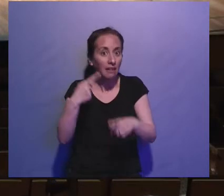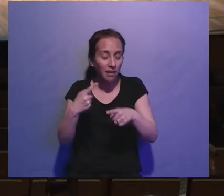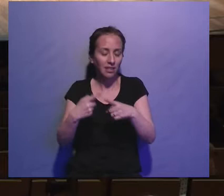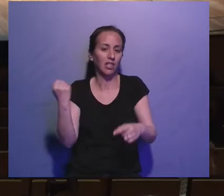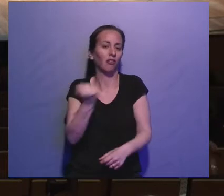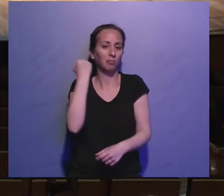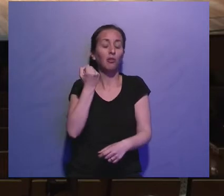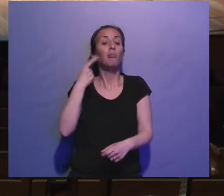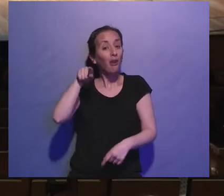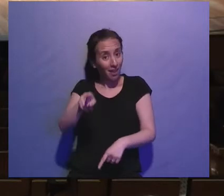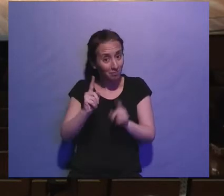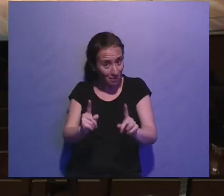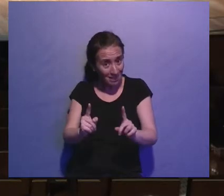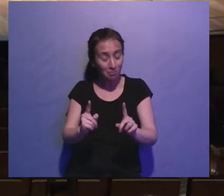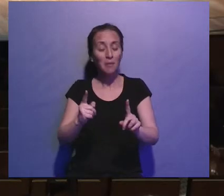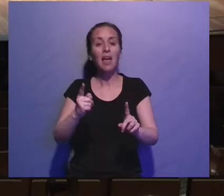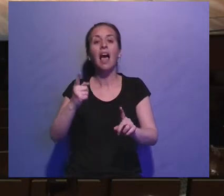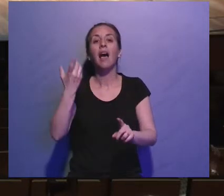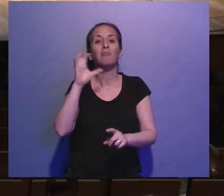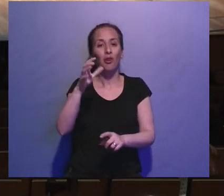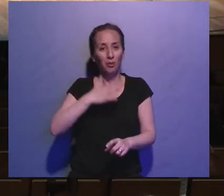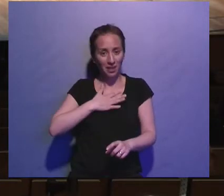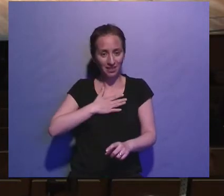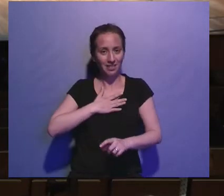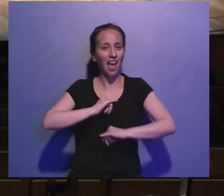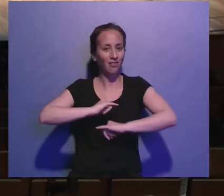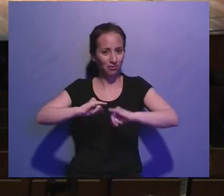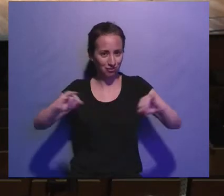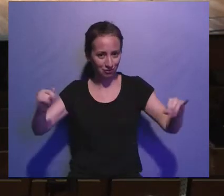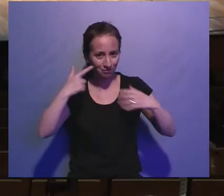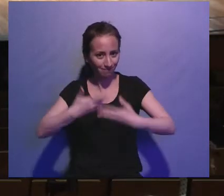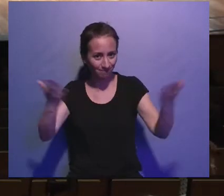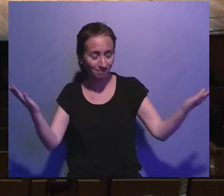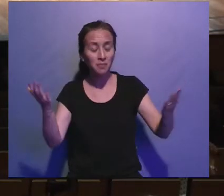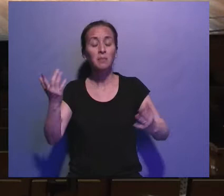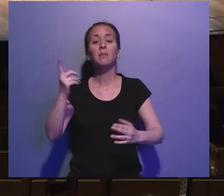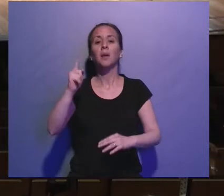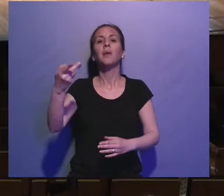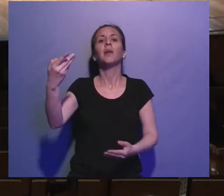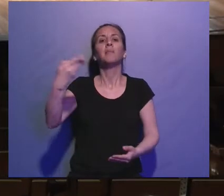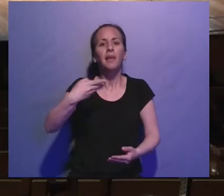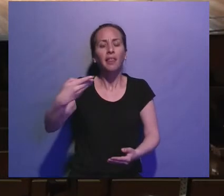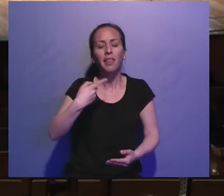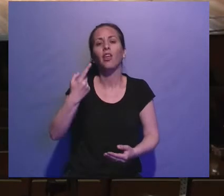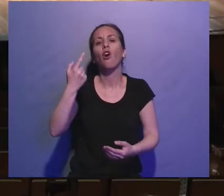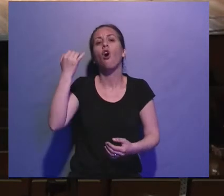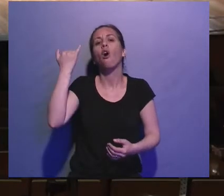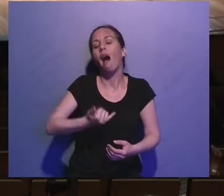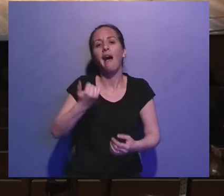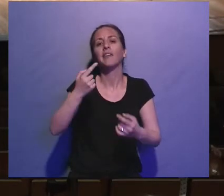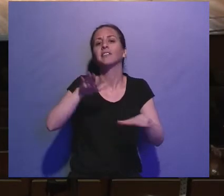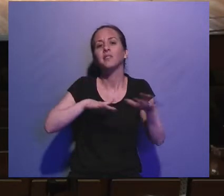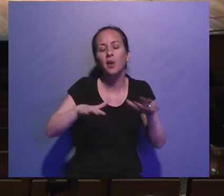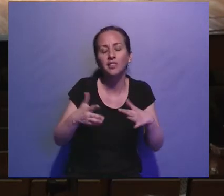very important day for us, for the promotion of the province. And there have